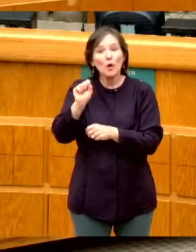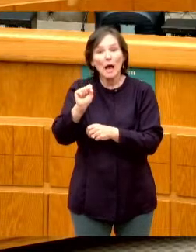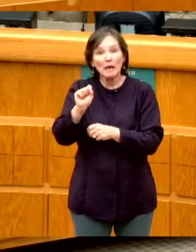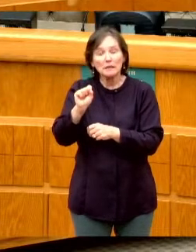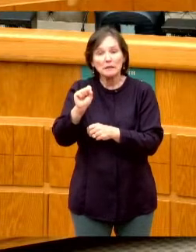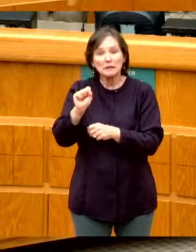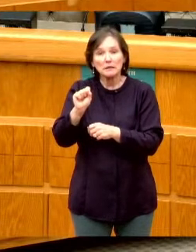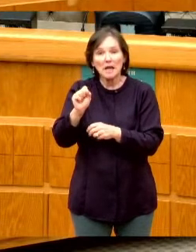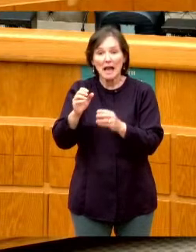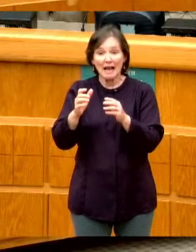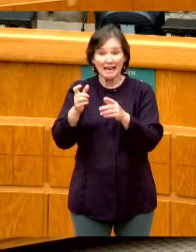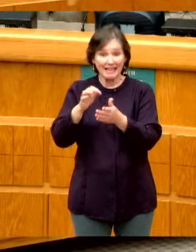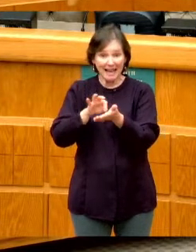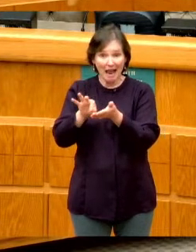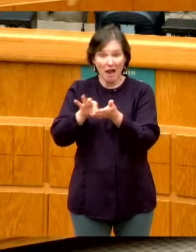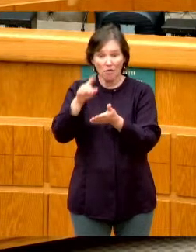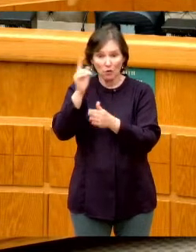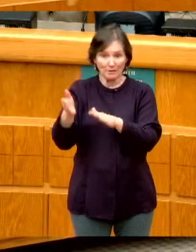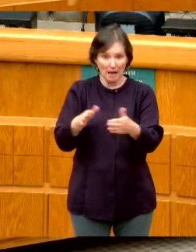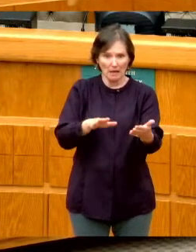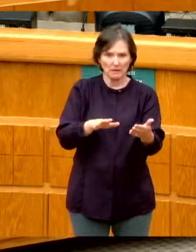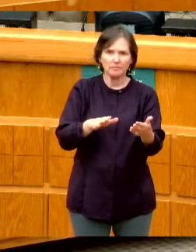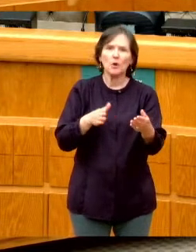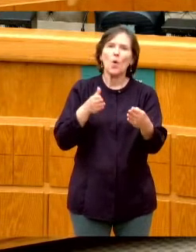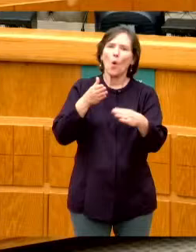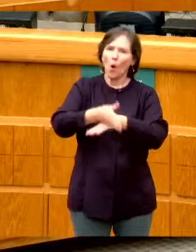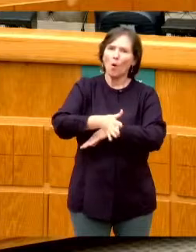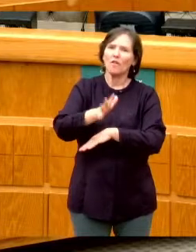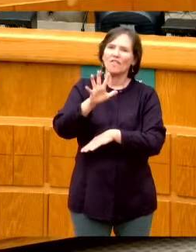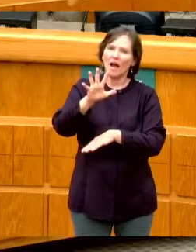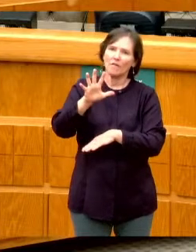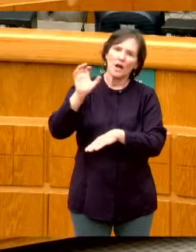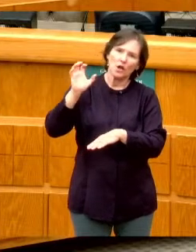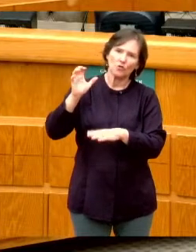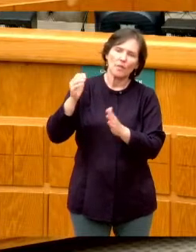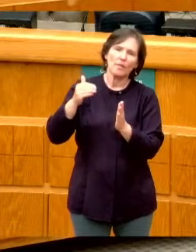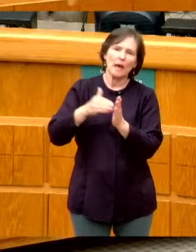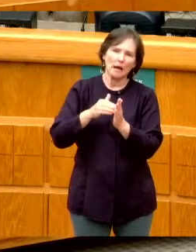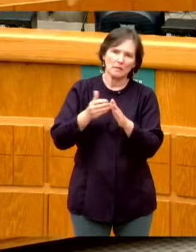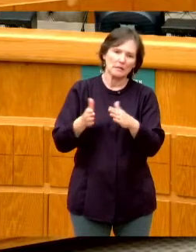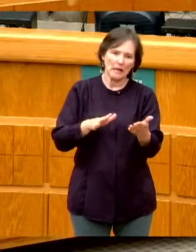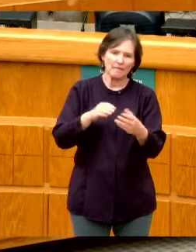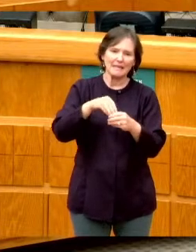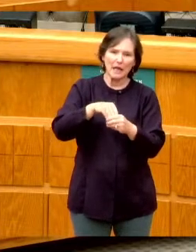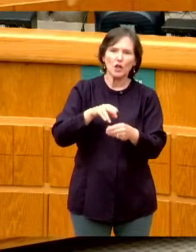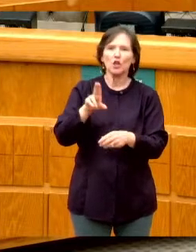500,000 deaths in the United States since they started having cases back in 2020.